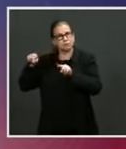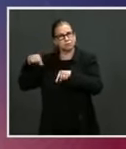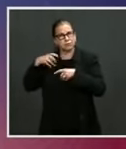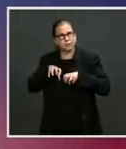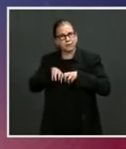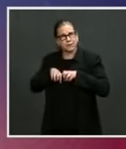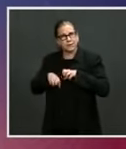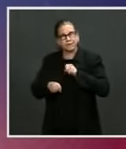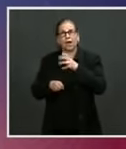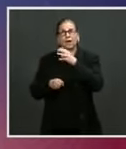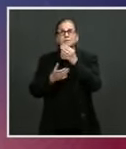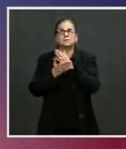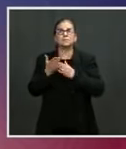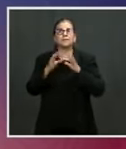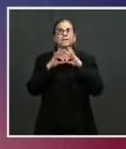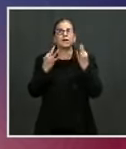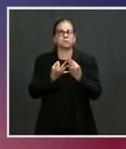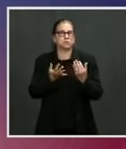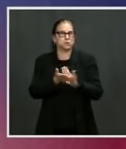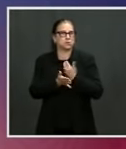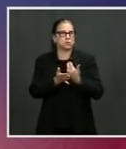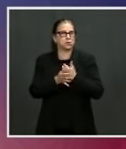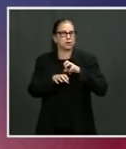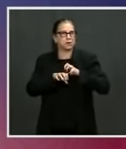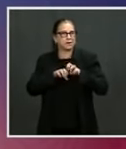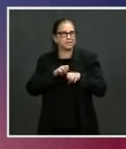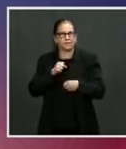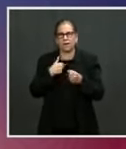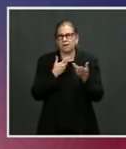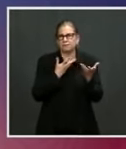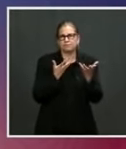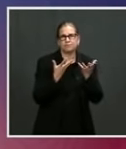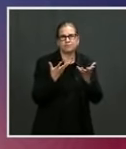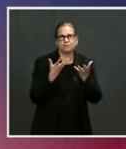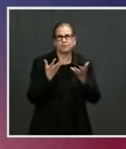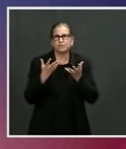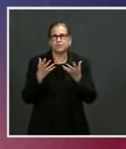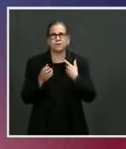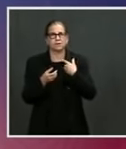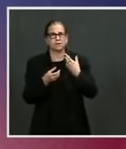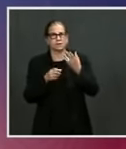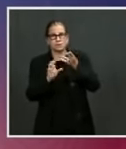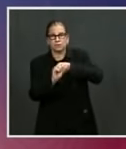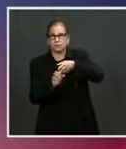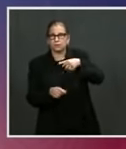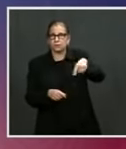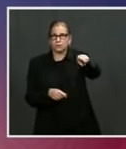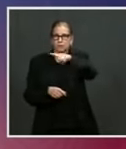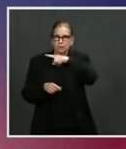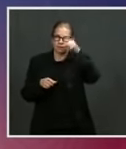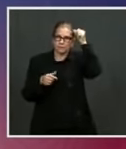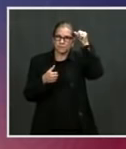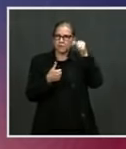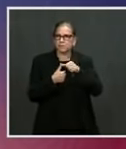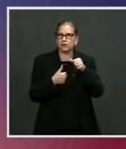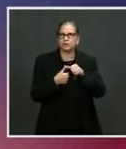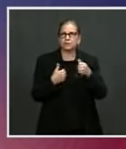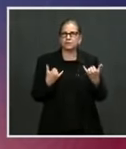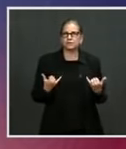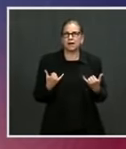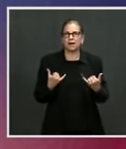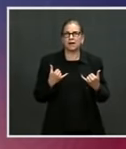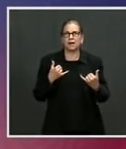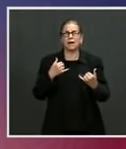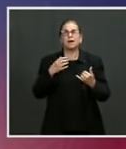Mr. President, in thinking about joining you here today, I reflected on a meeting I held a few days ago with some of our